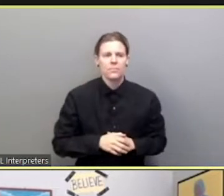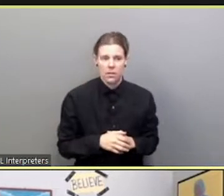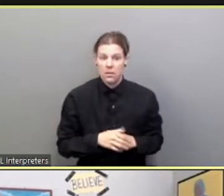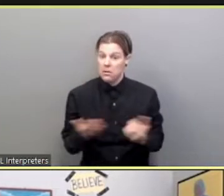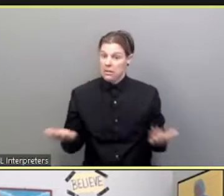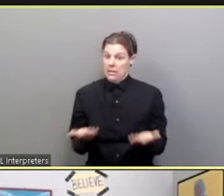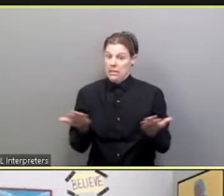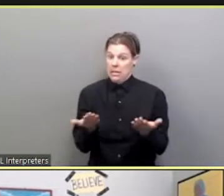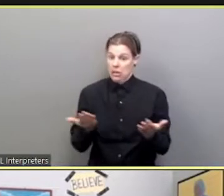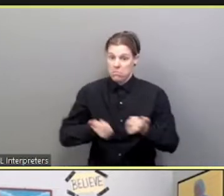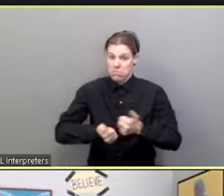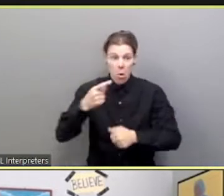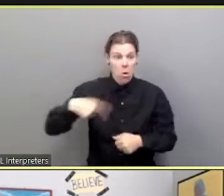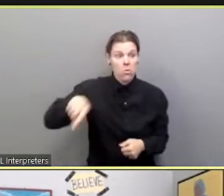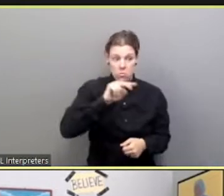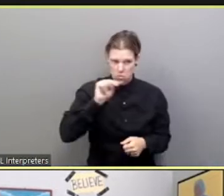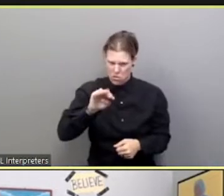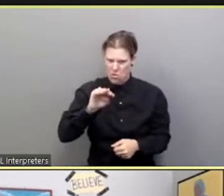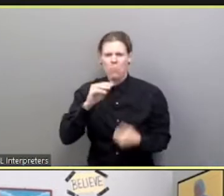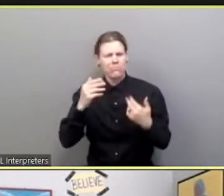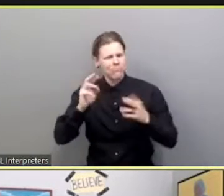Next slide.